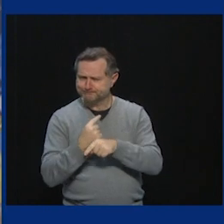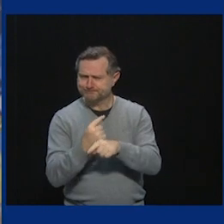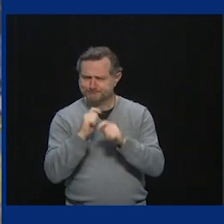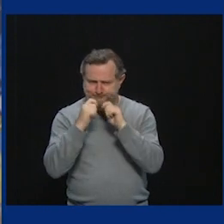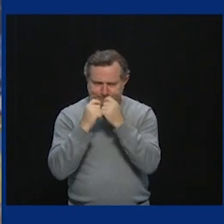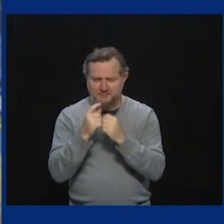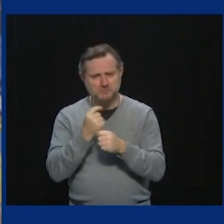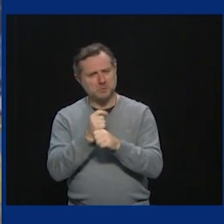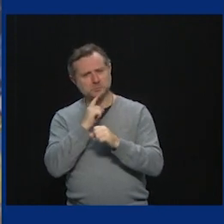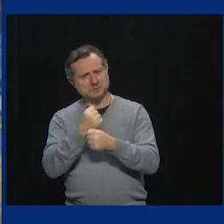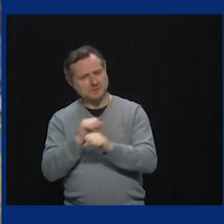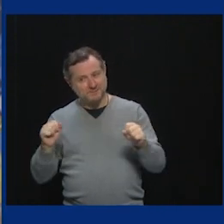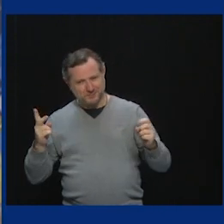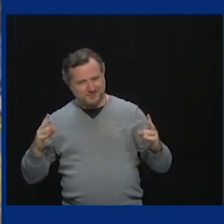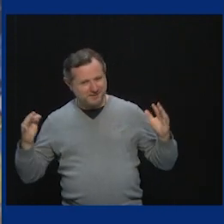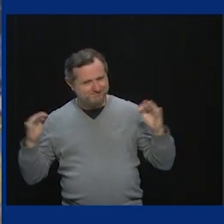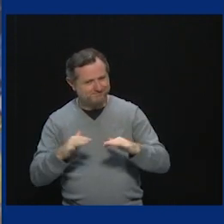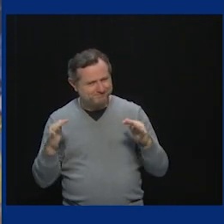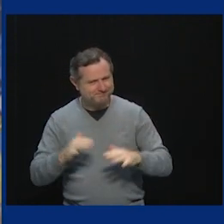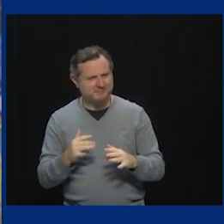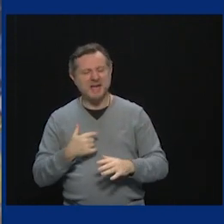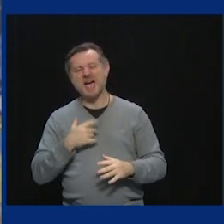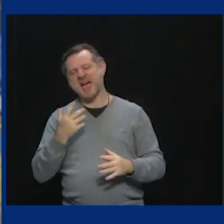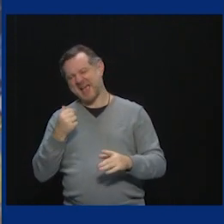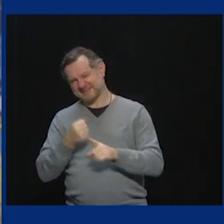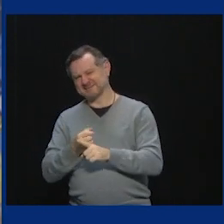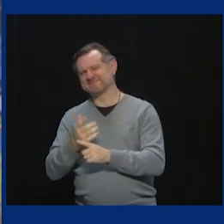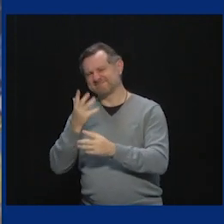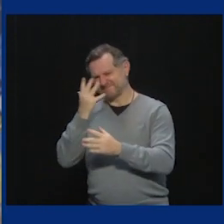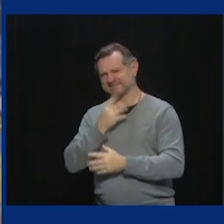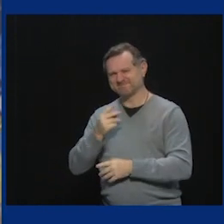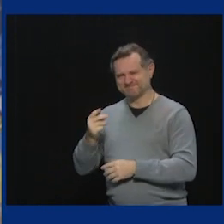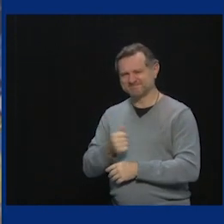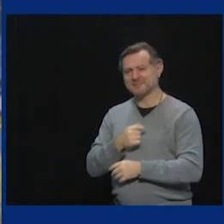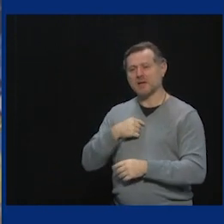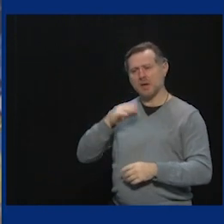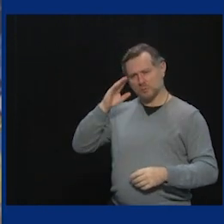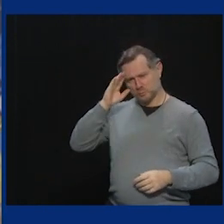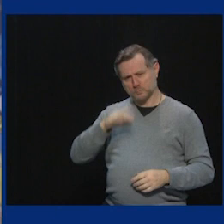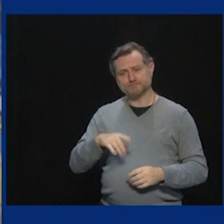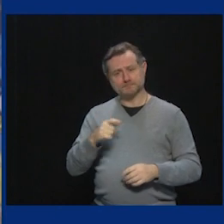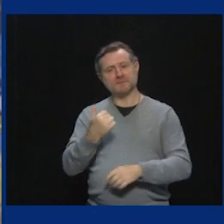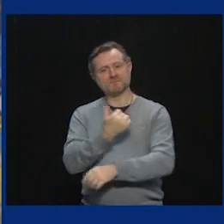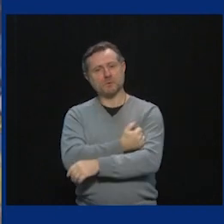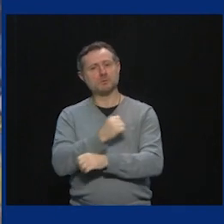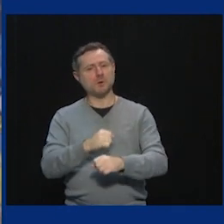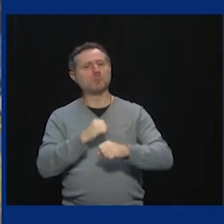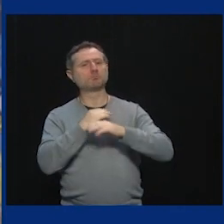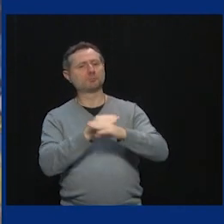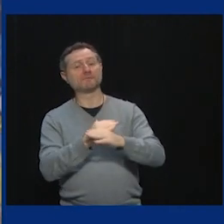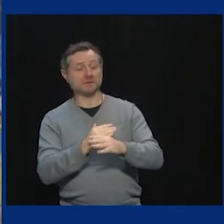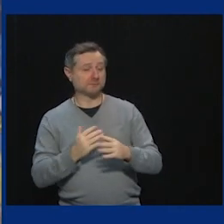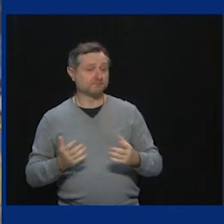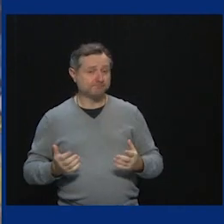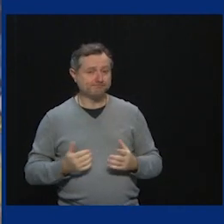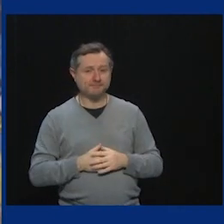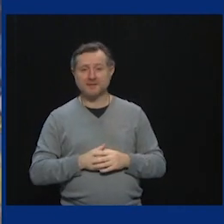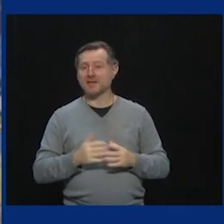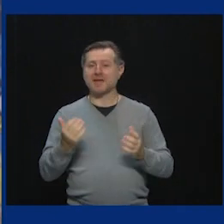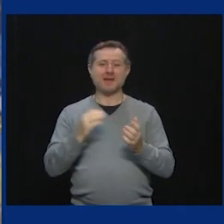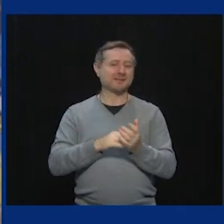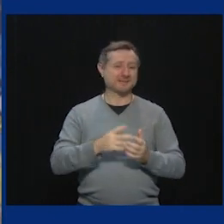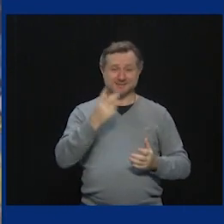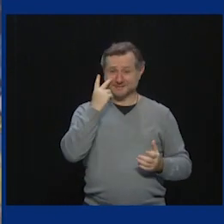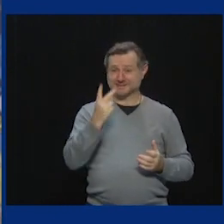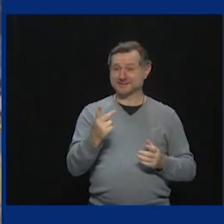a very unfortunate situation that occurred. But I also know that vaccines would prevent that from happening. I mean, again, you saw the breakthrough numbers. It